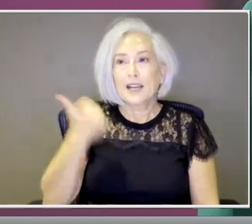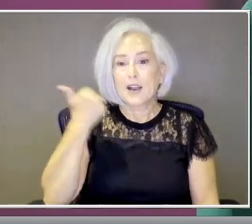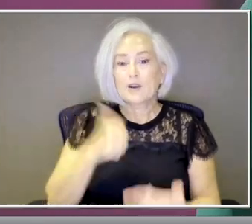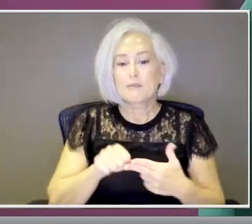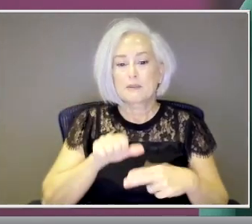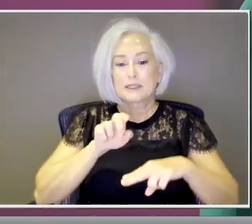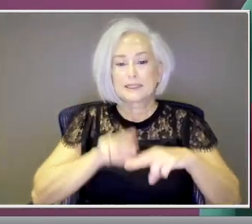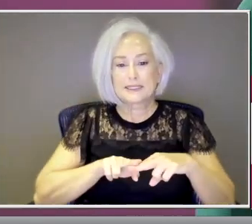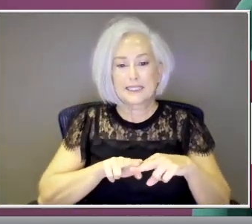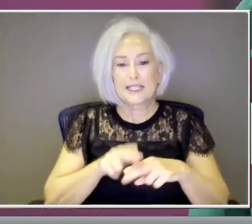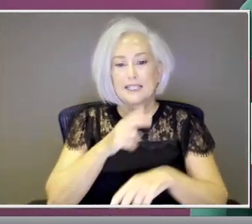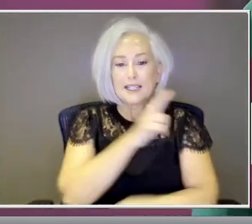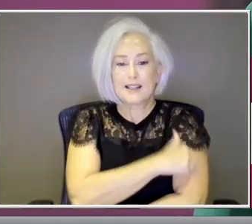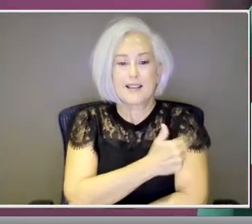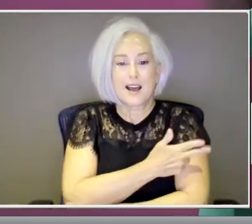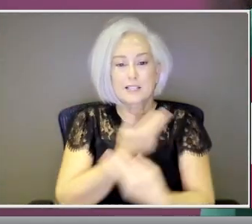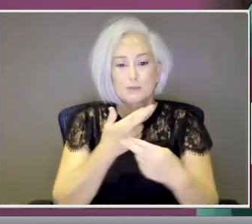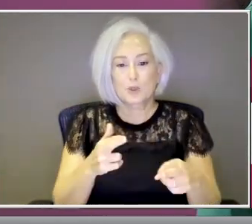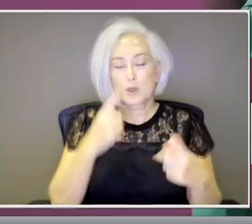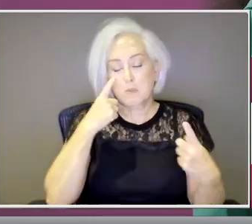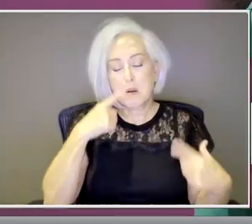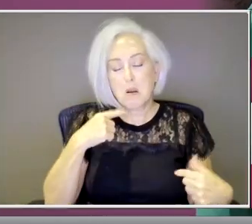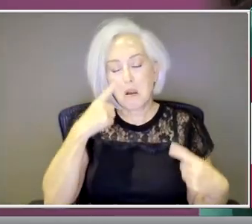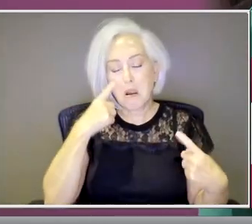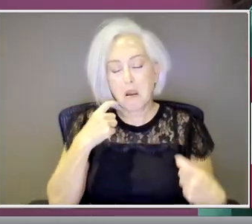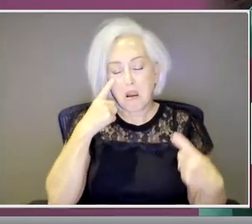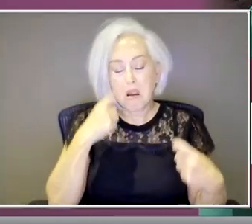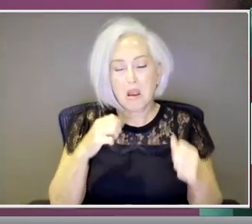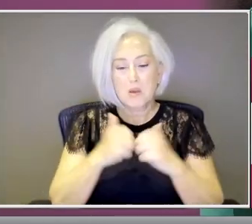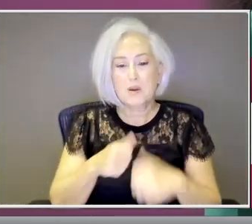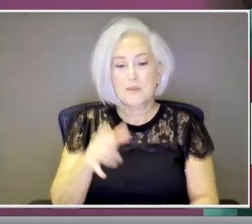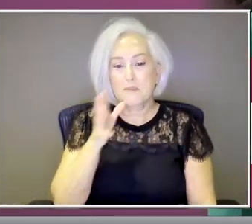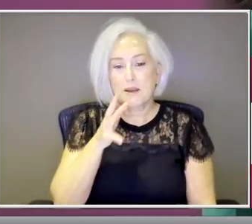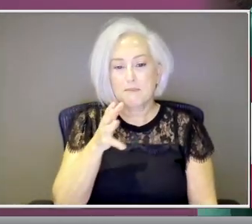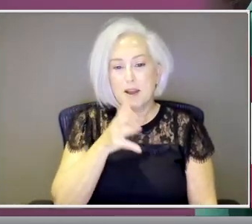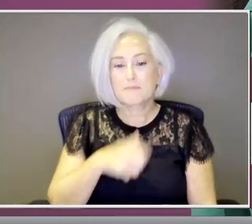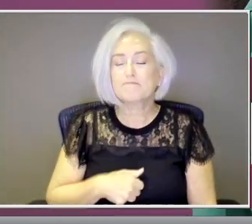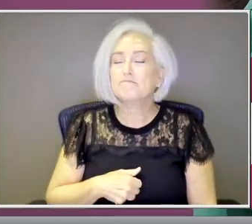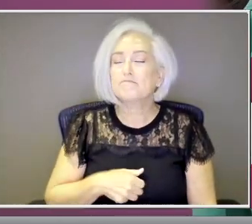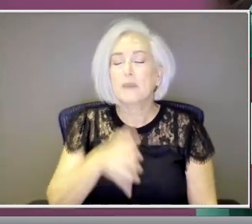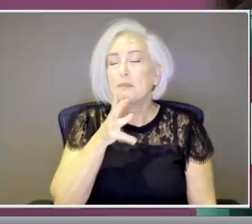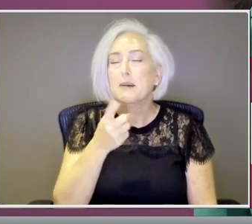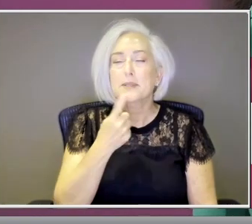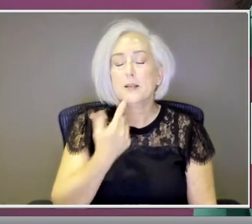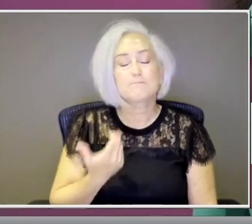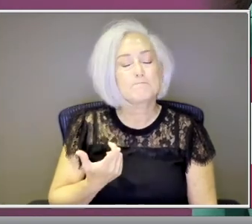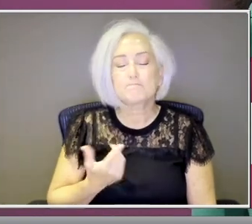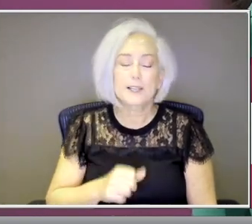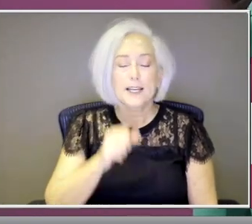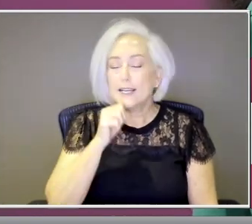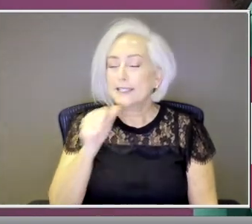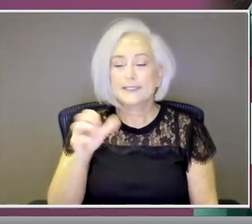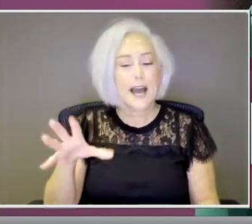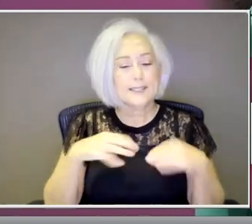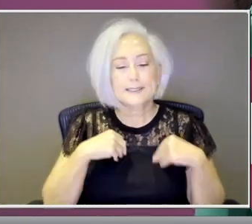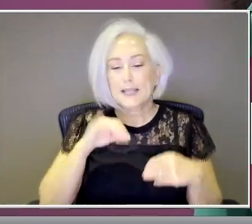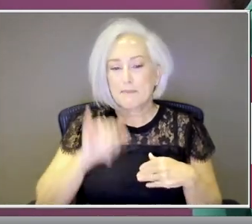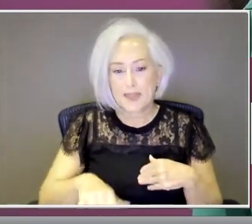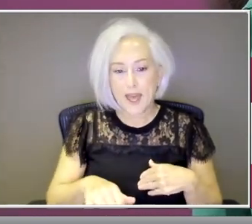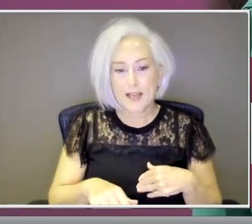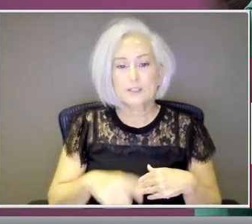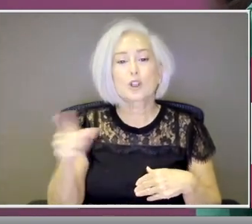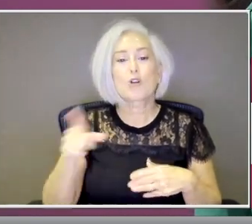with my mom, crying, and my mom was just like, "That's not gonna work for us." And she started researching other places,